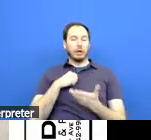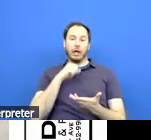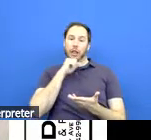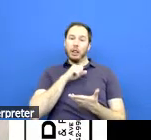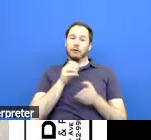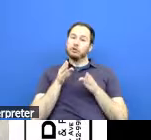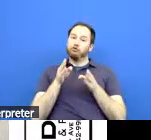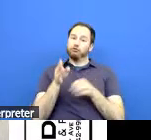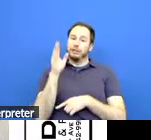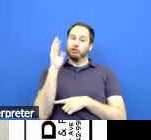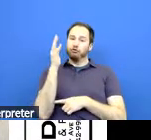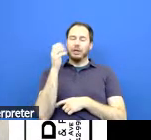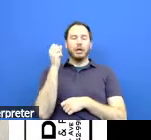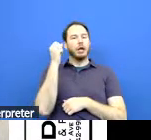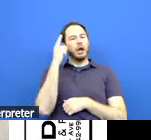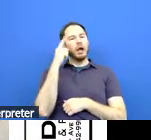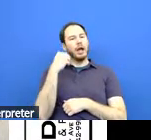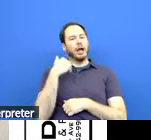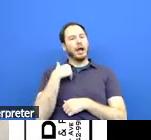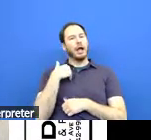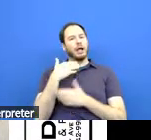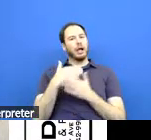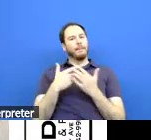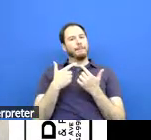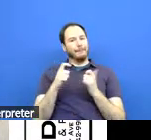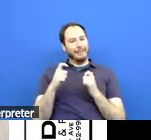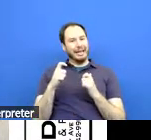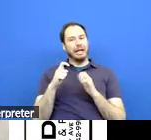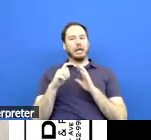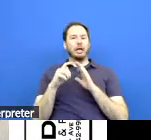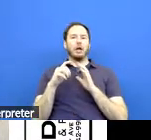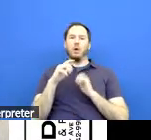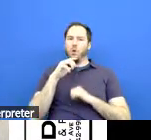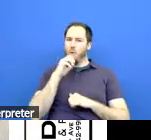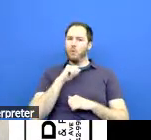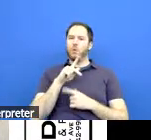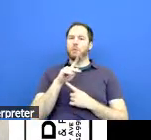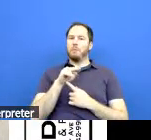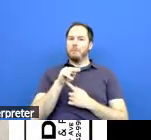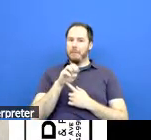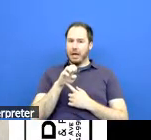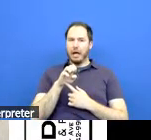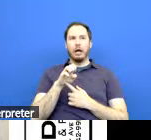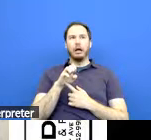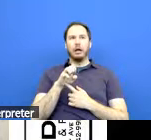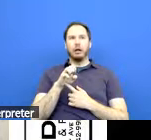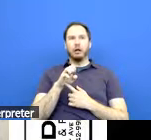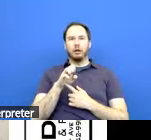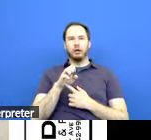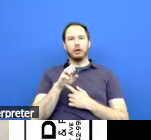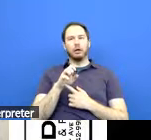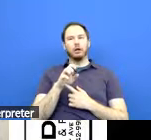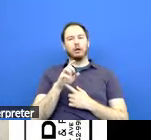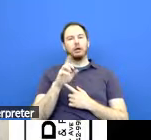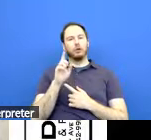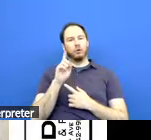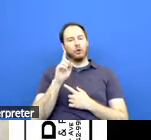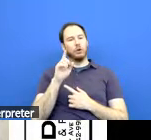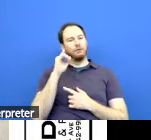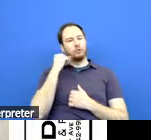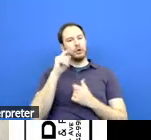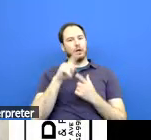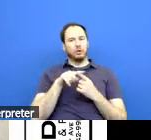street trees, but we've got some big mature pines that are out almost where your view shed looking